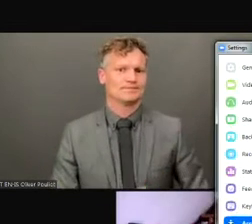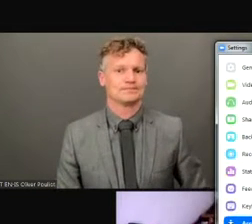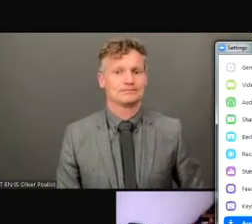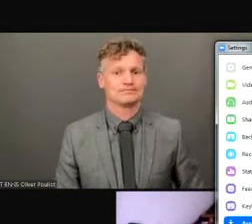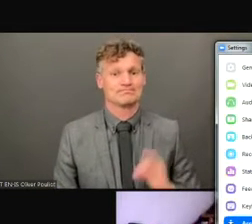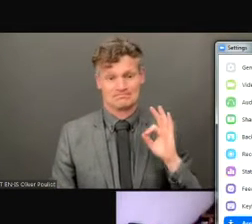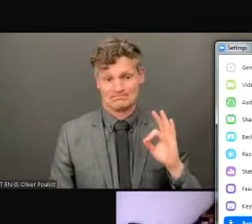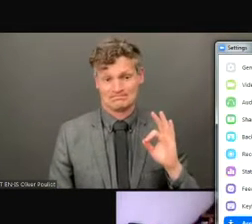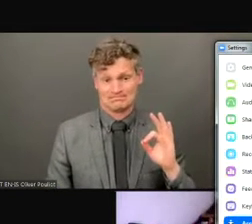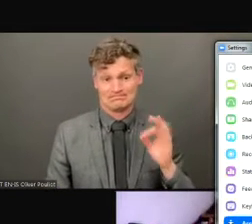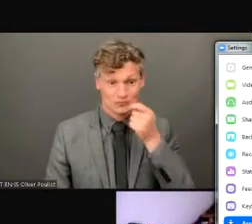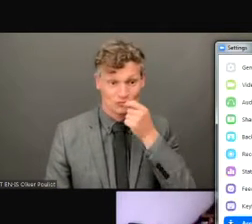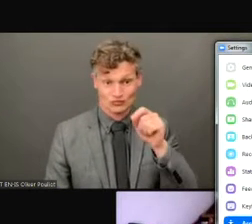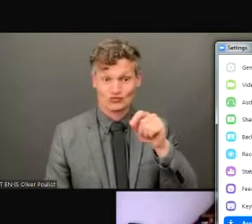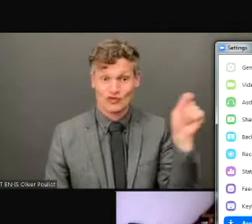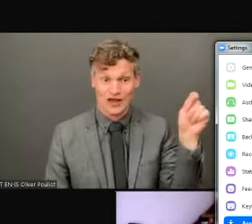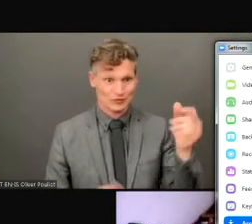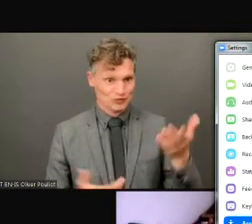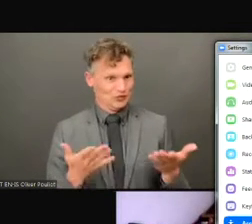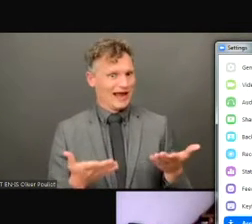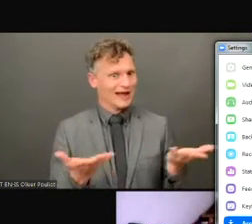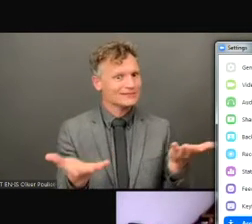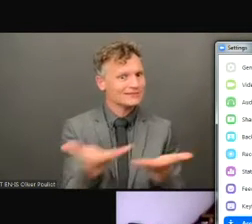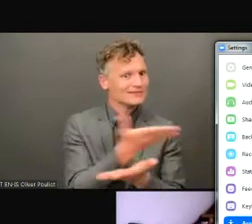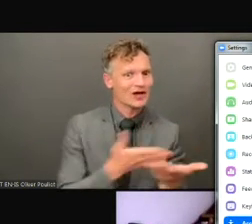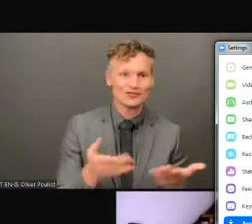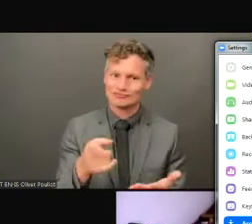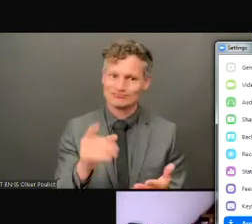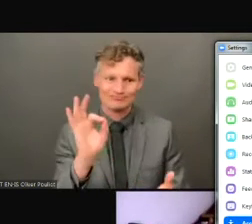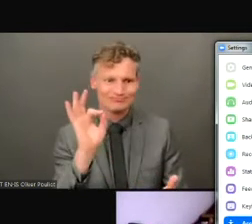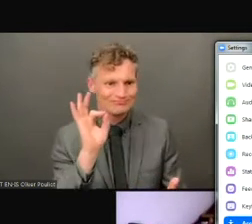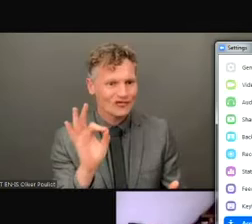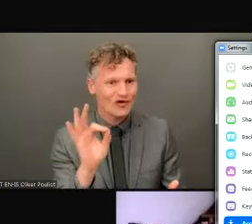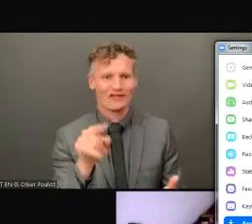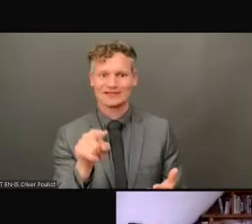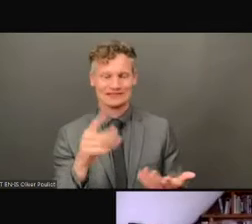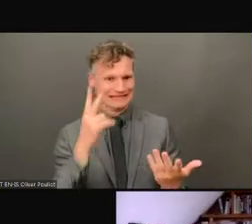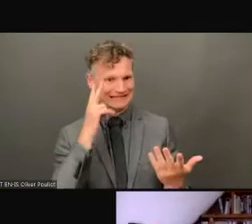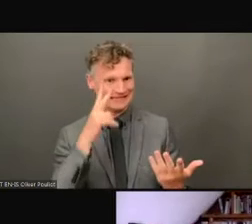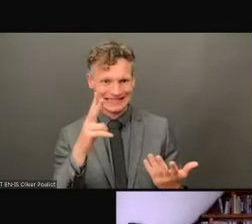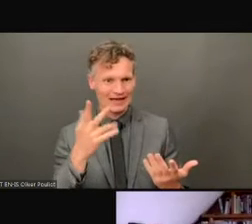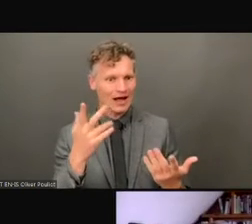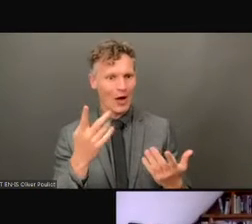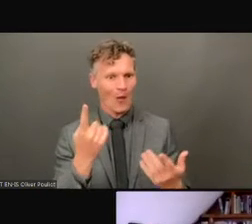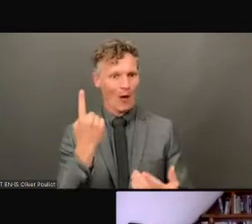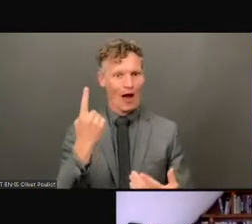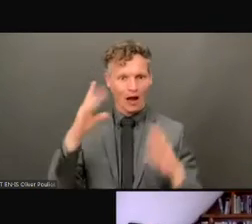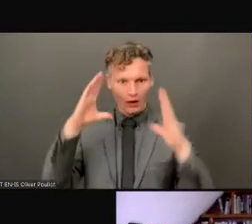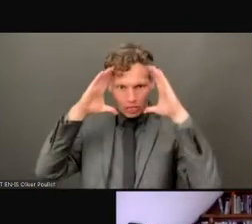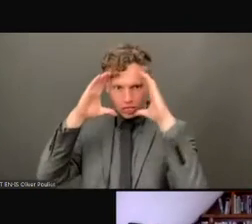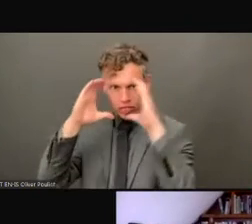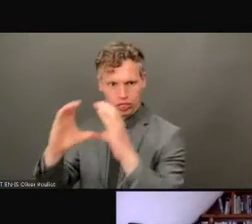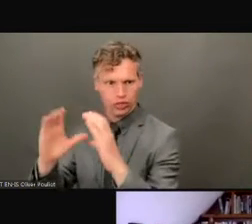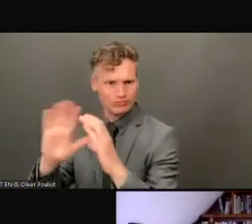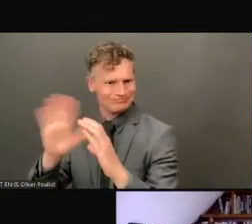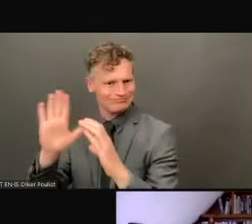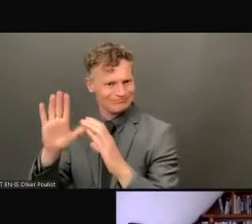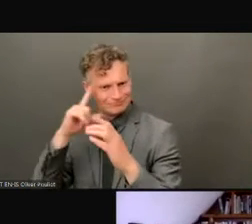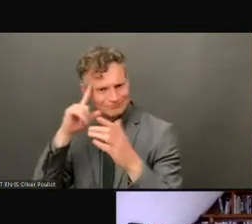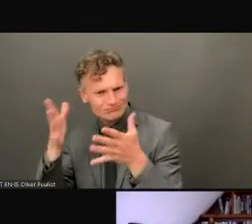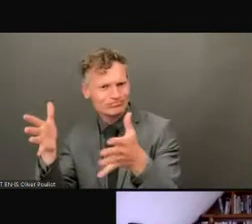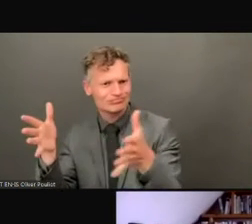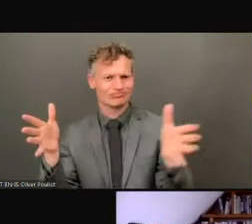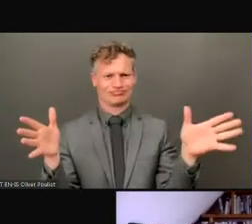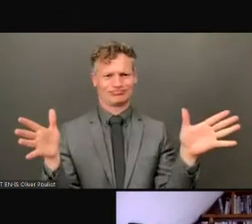today in terms of thinking it in this cross-cutting way, and just how important access to justice is not the right per se, but really a prerequisite